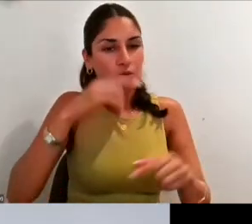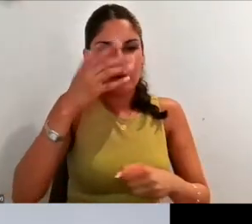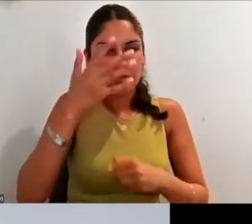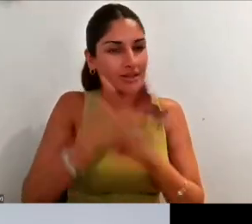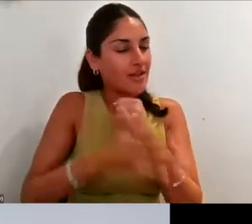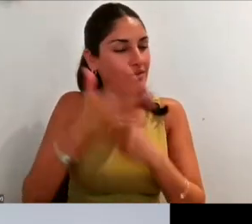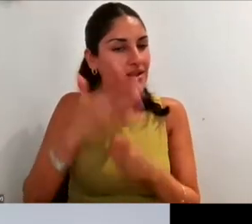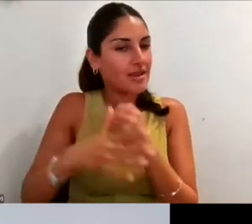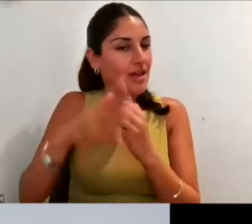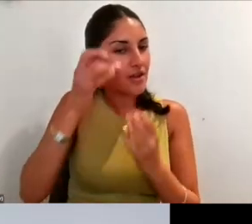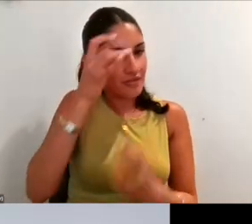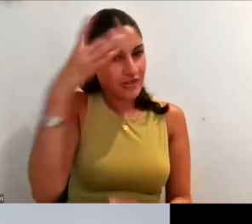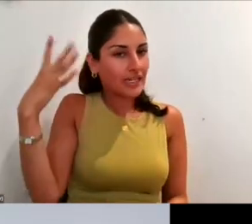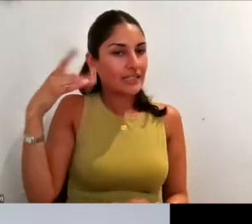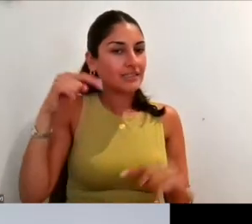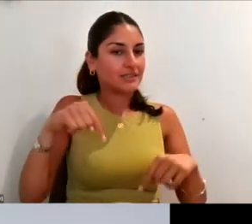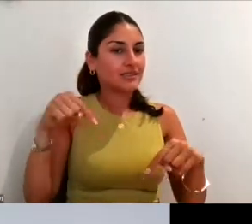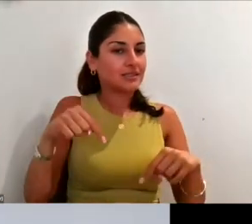die.